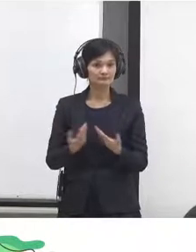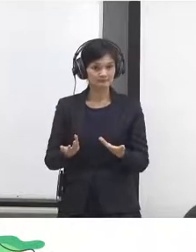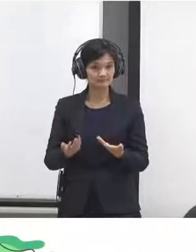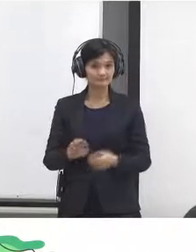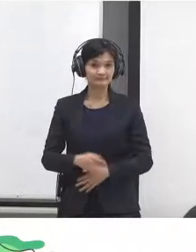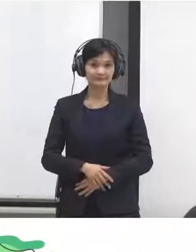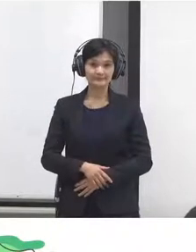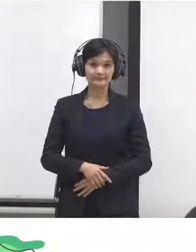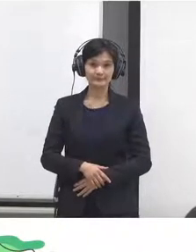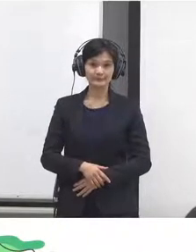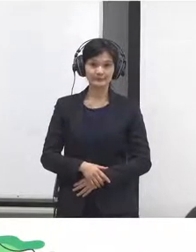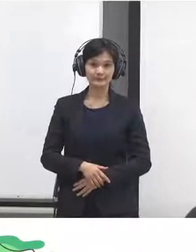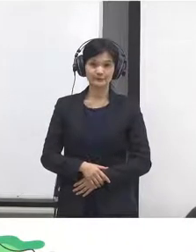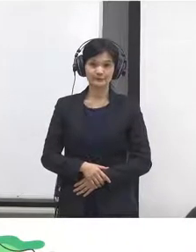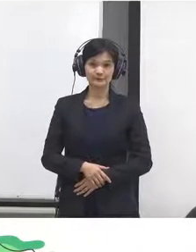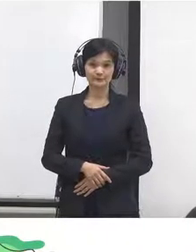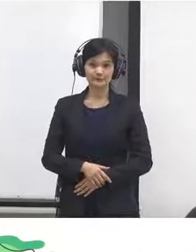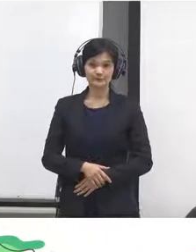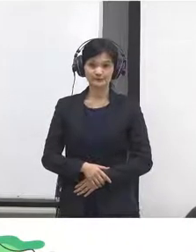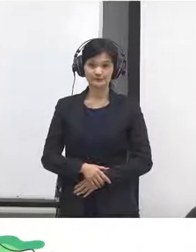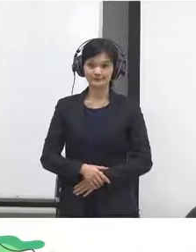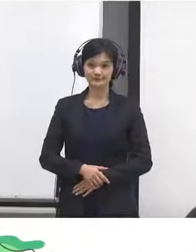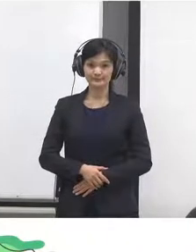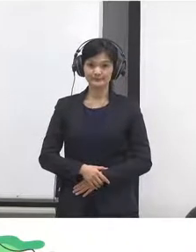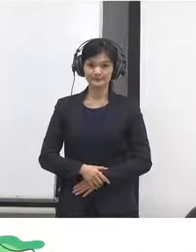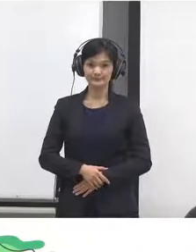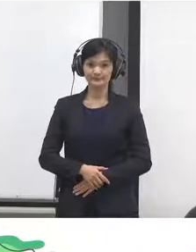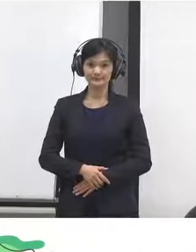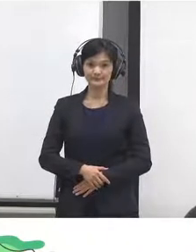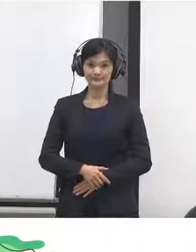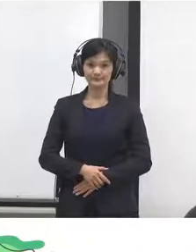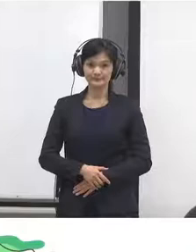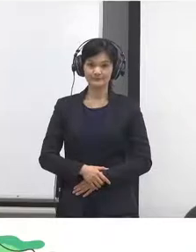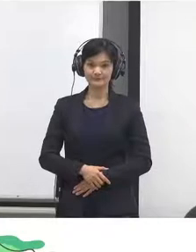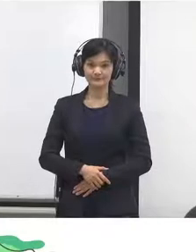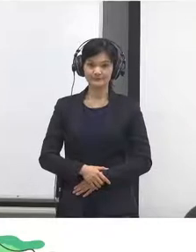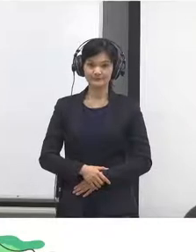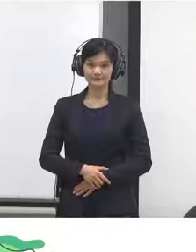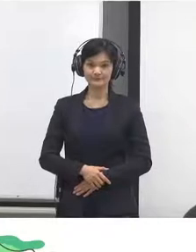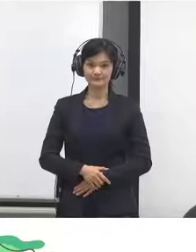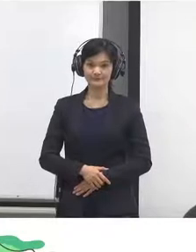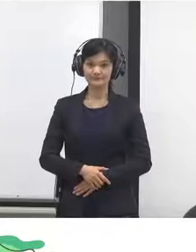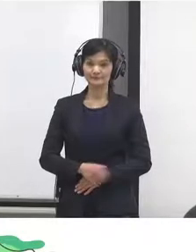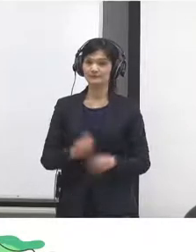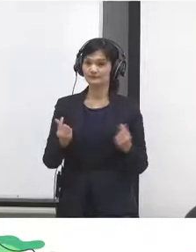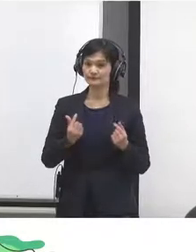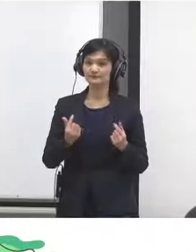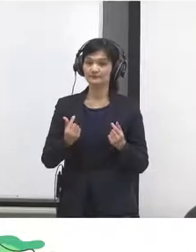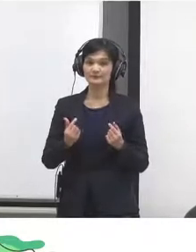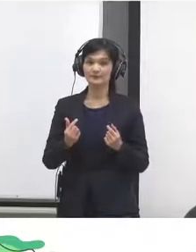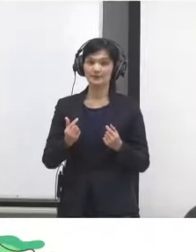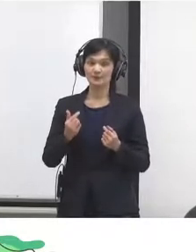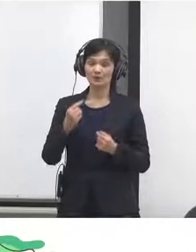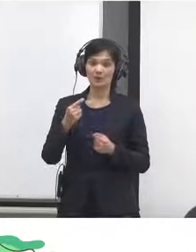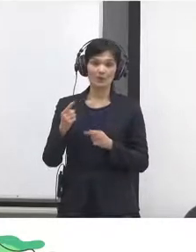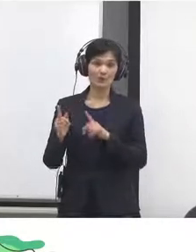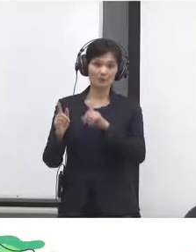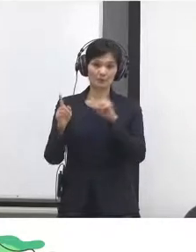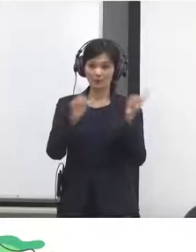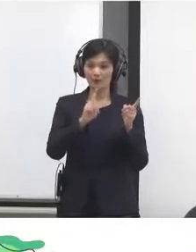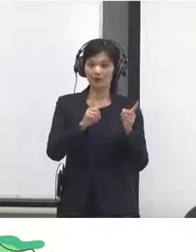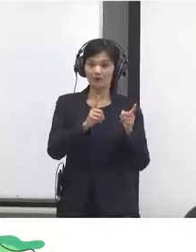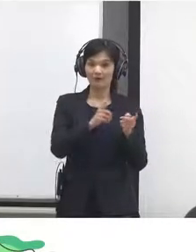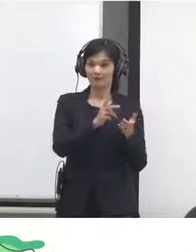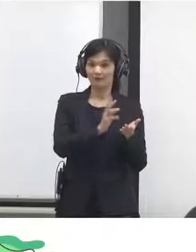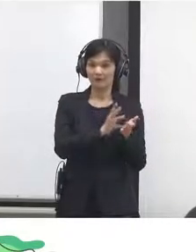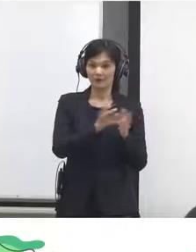just meet like the night before, and I don't know anything about Korea or Japan, what we can do together. So during